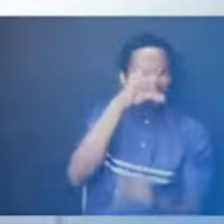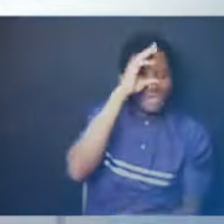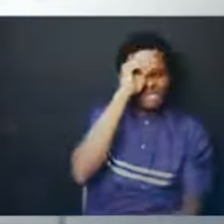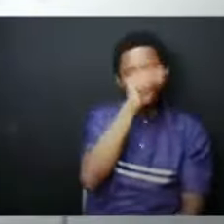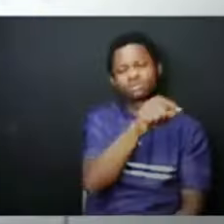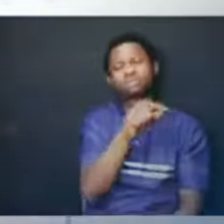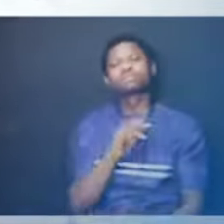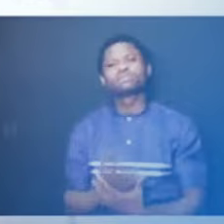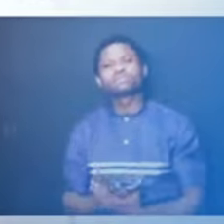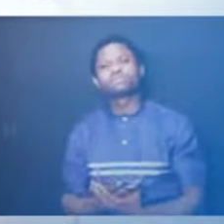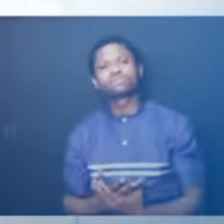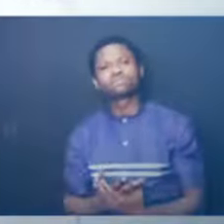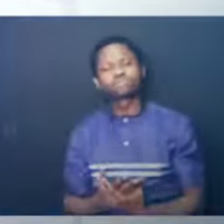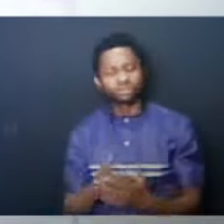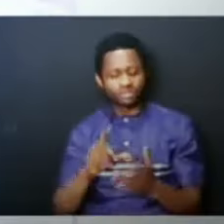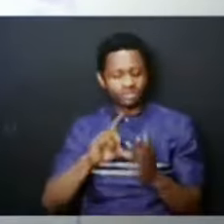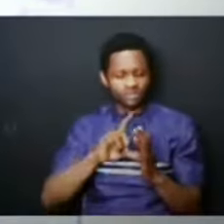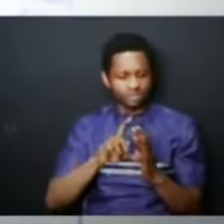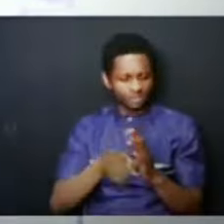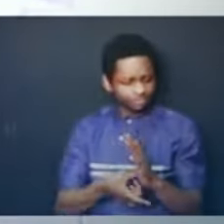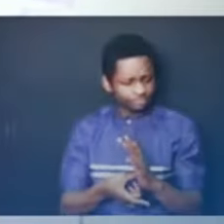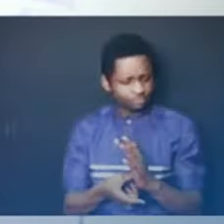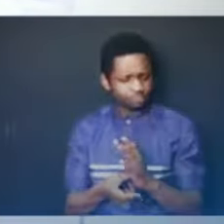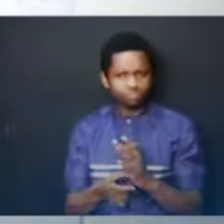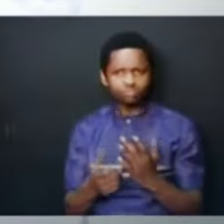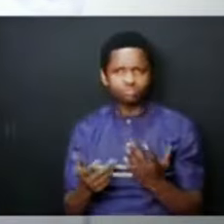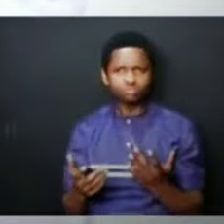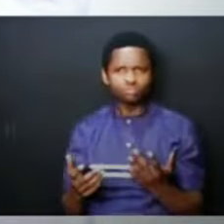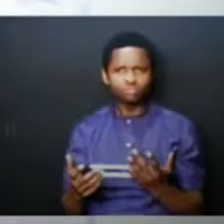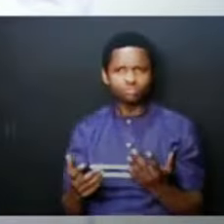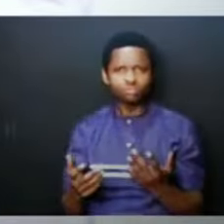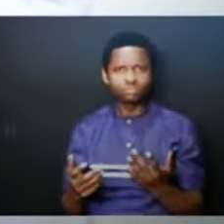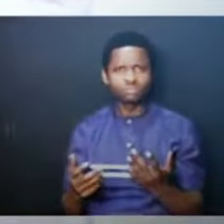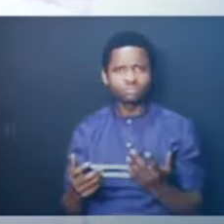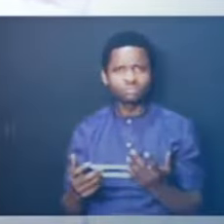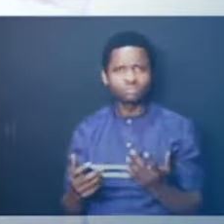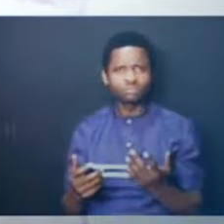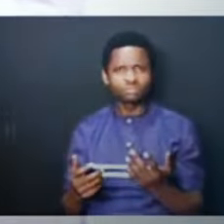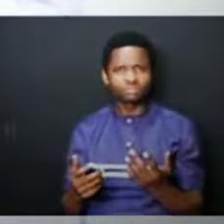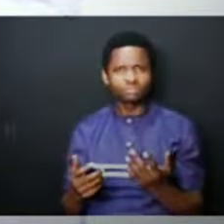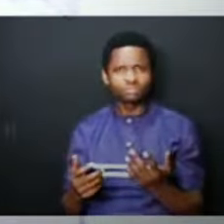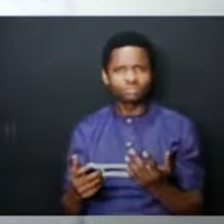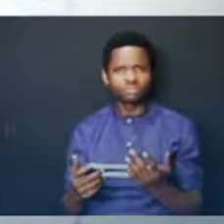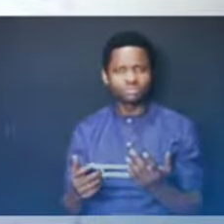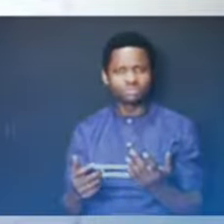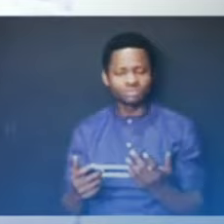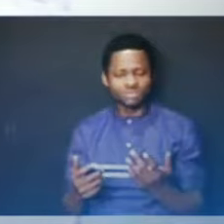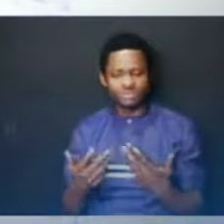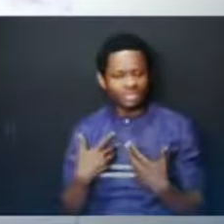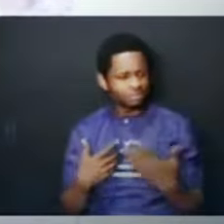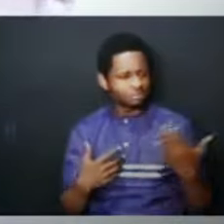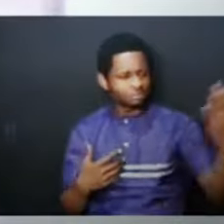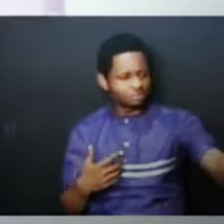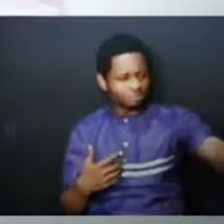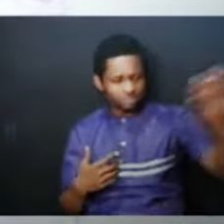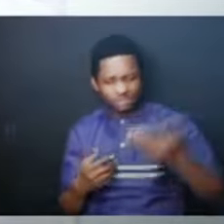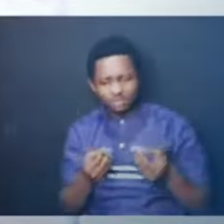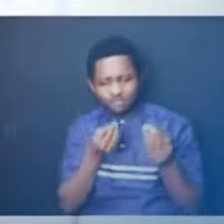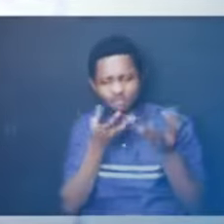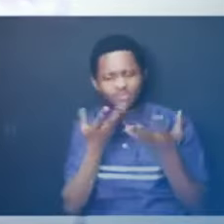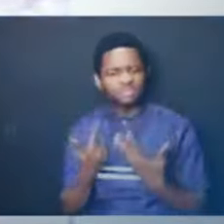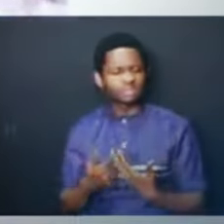when the matter was brought to him, he found some nice words to console the messenger.